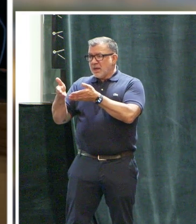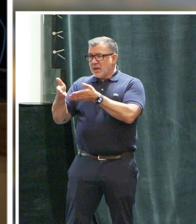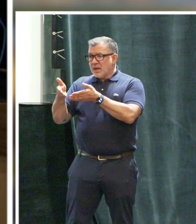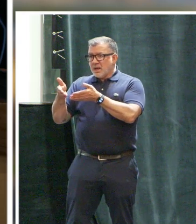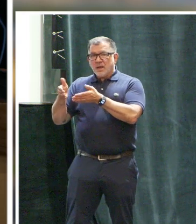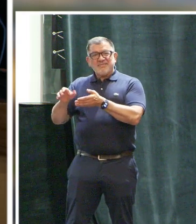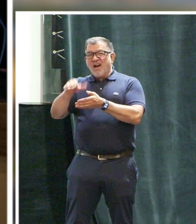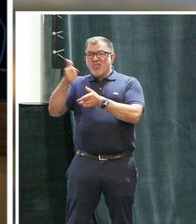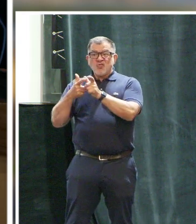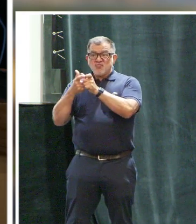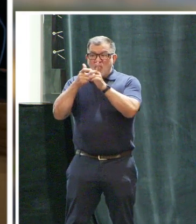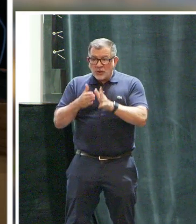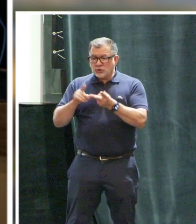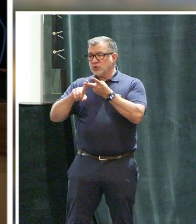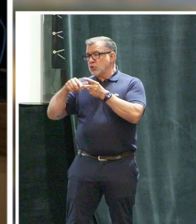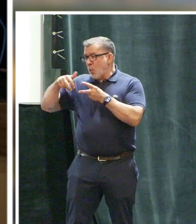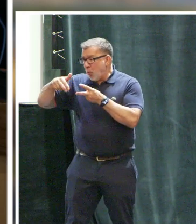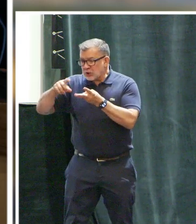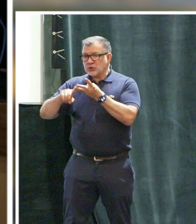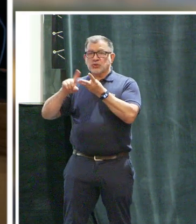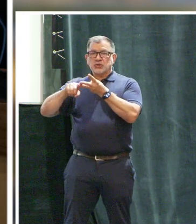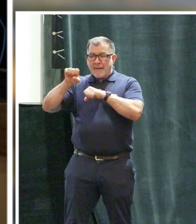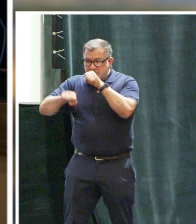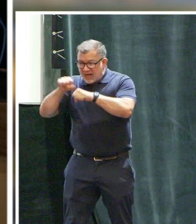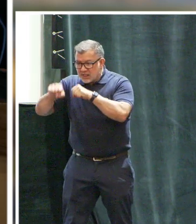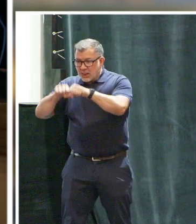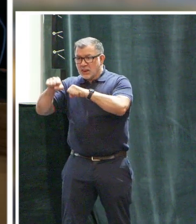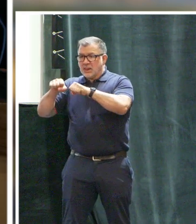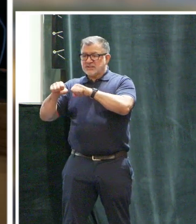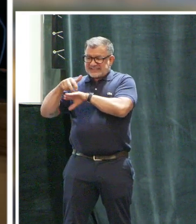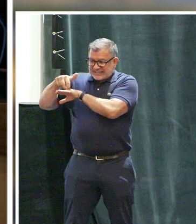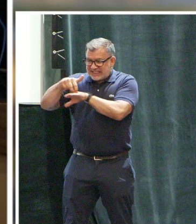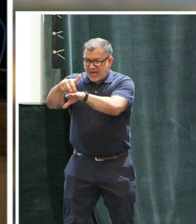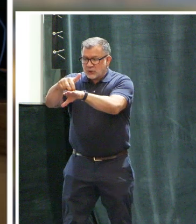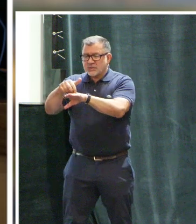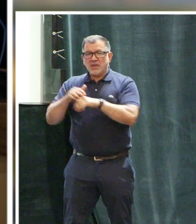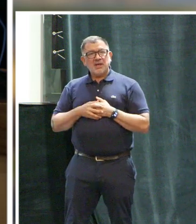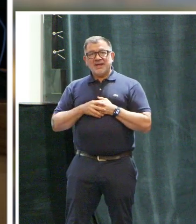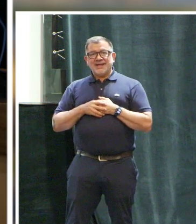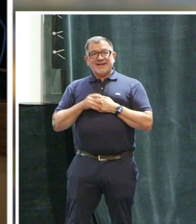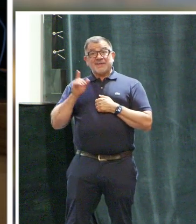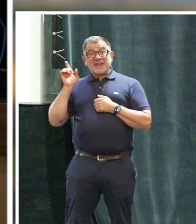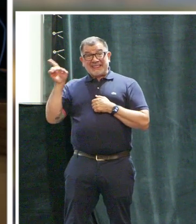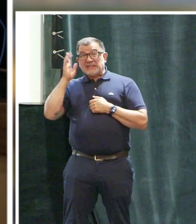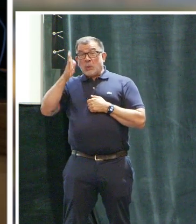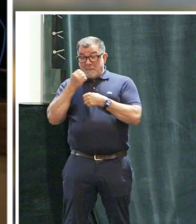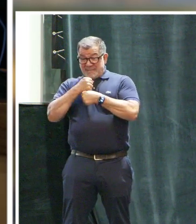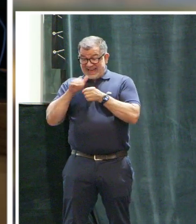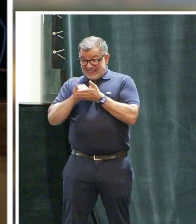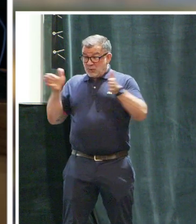by other runners, walkers, and yes, even bikers and skaters. This would make it considerably tighter.